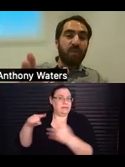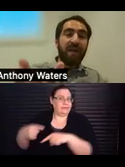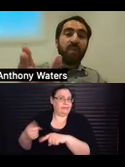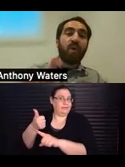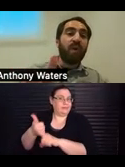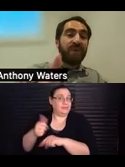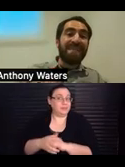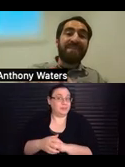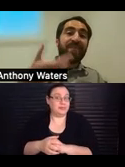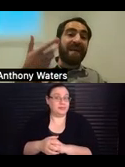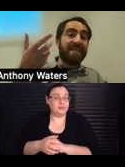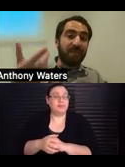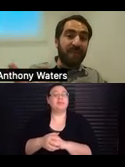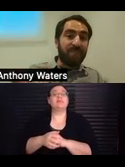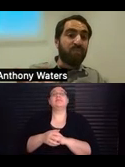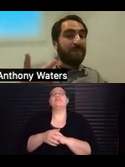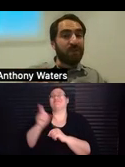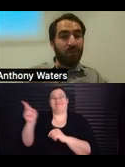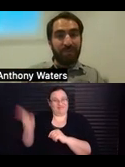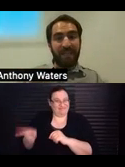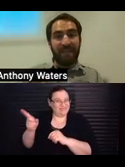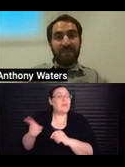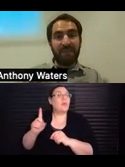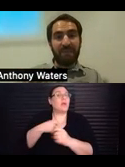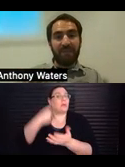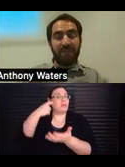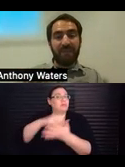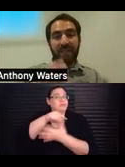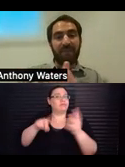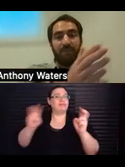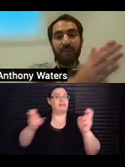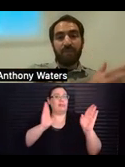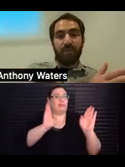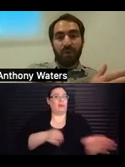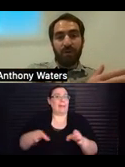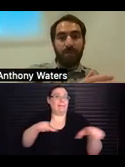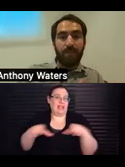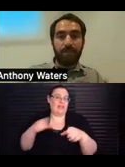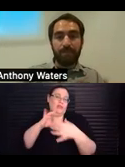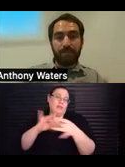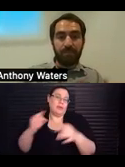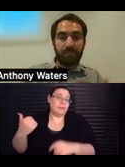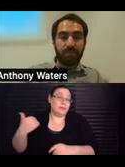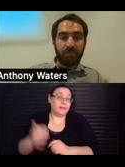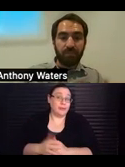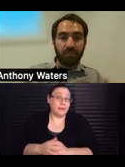This is where we're going to identify some of that preparatory behavior that I referenced before.